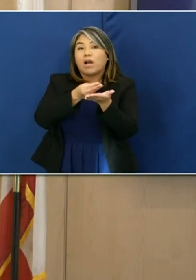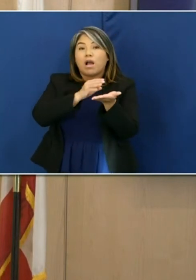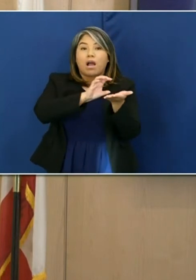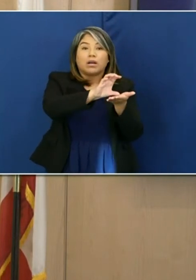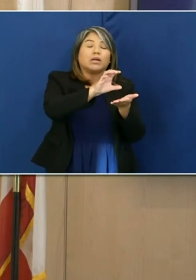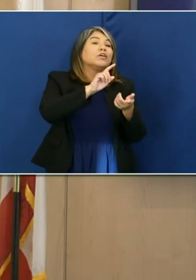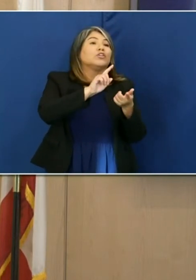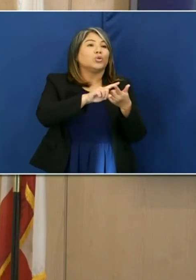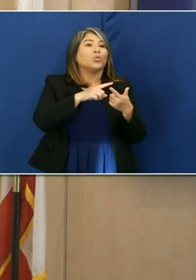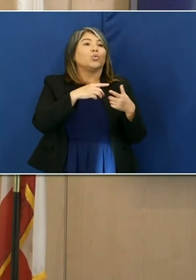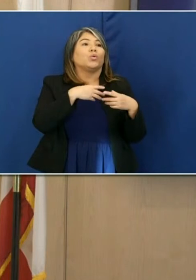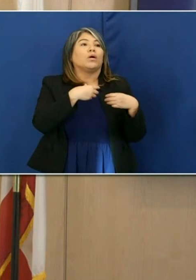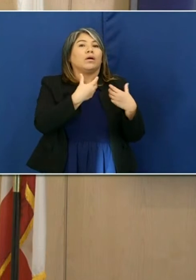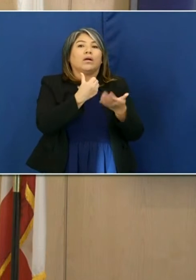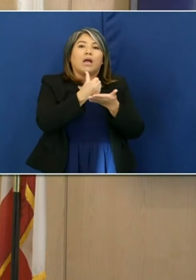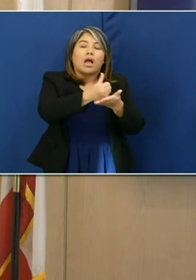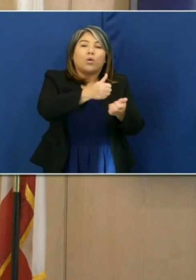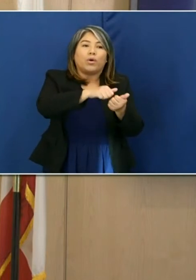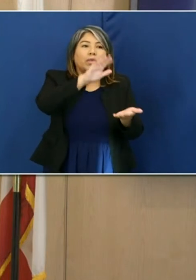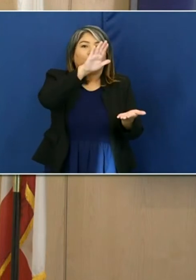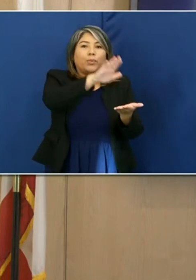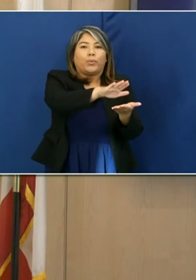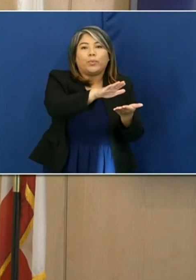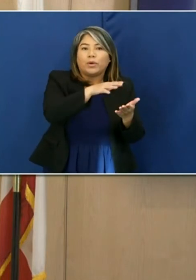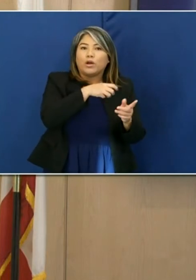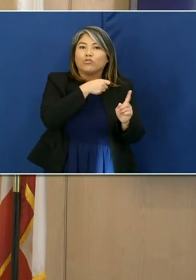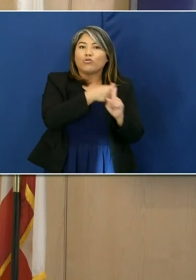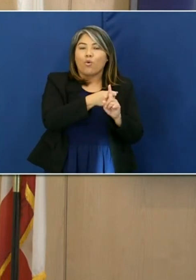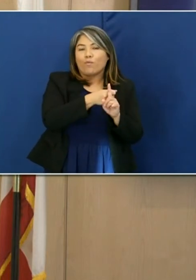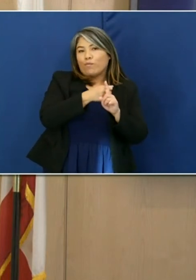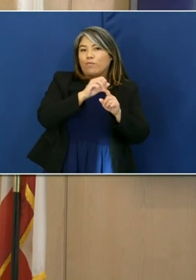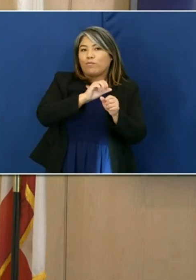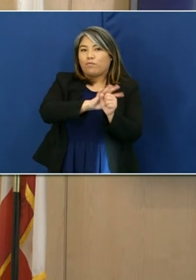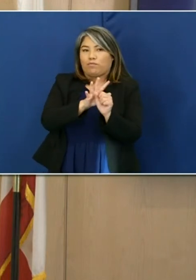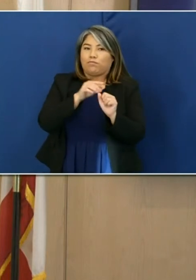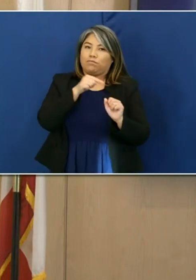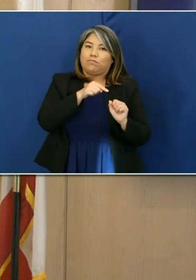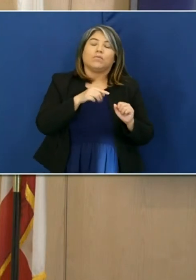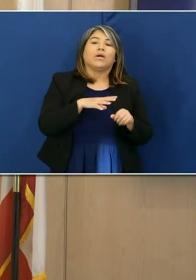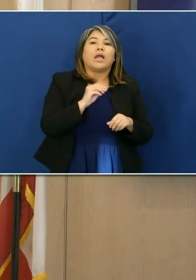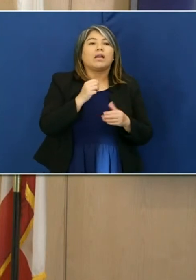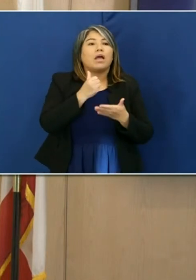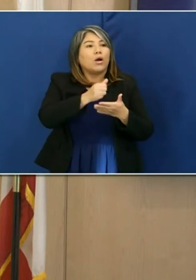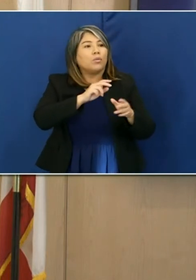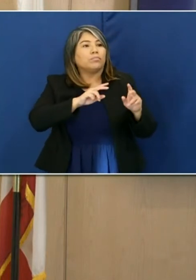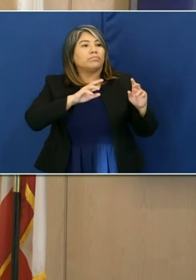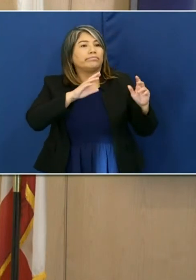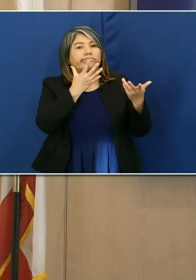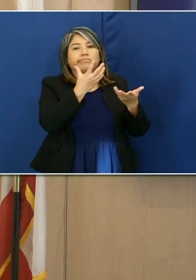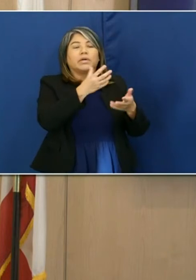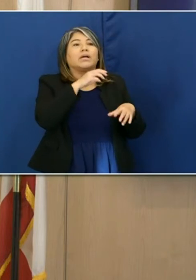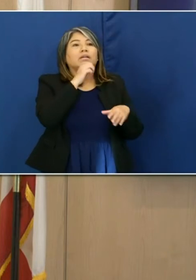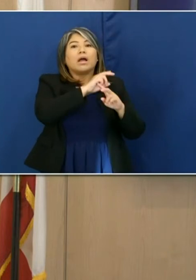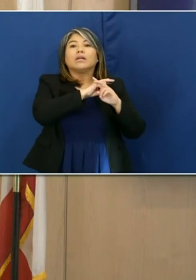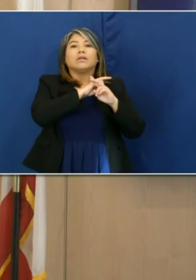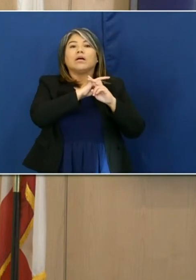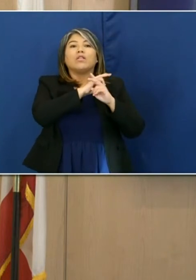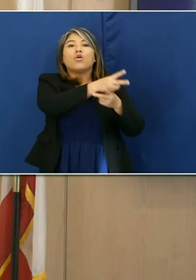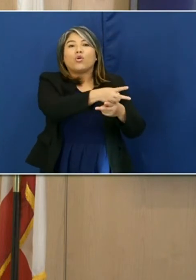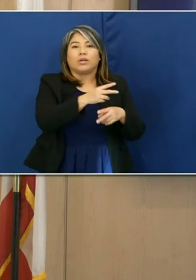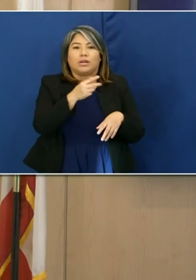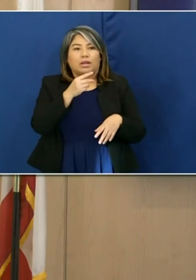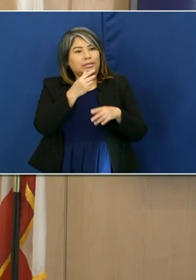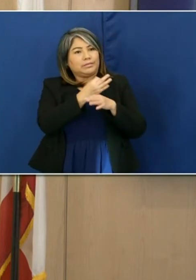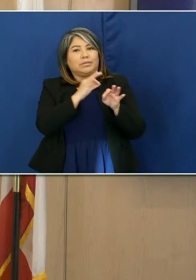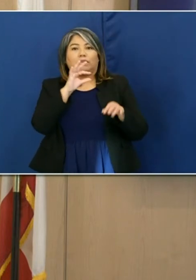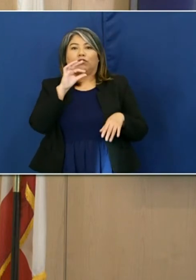alleviate the negative impacts of COVID, to try and provide some help and relief to businesses, to be able to give them not a loan, but a grant, particularly